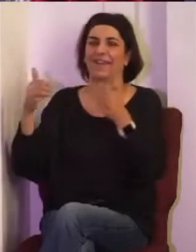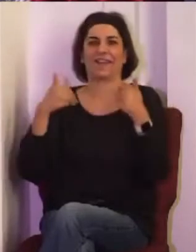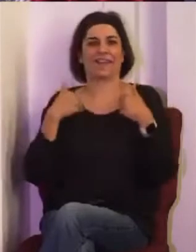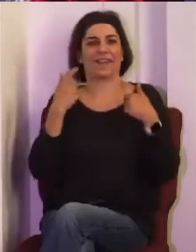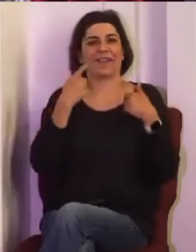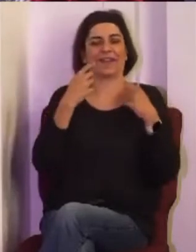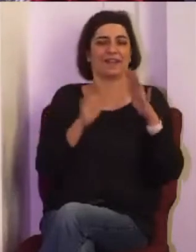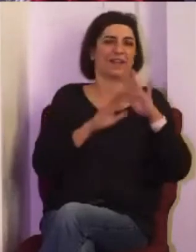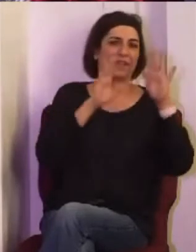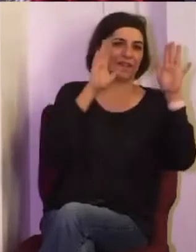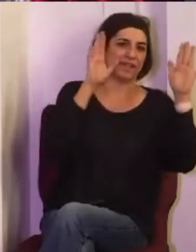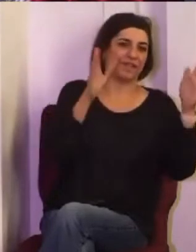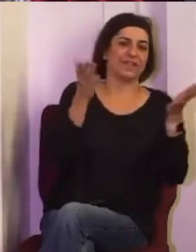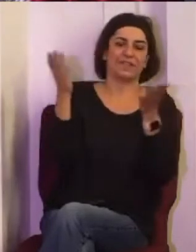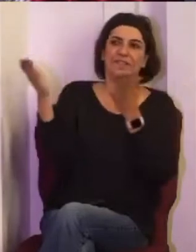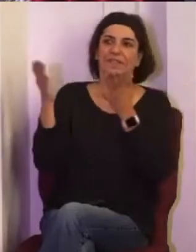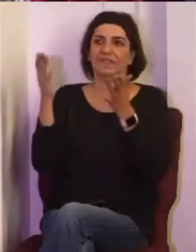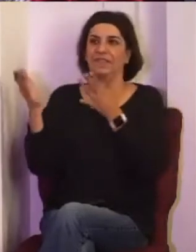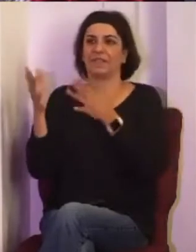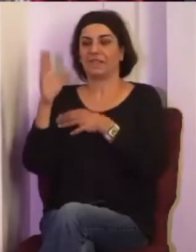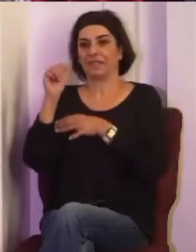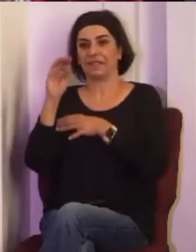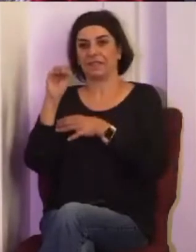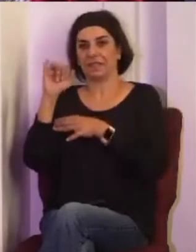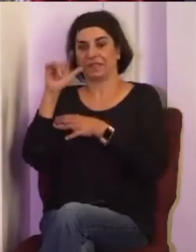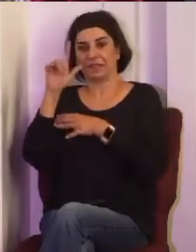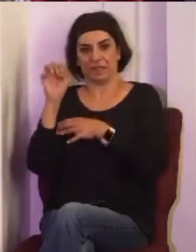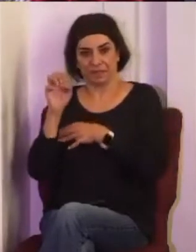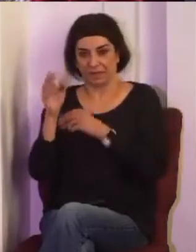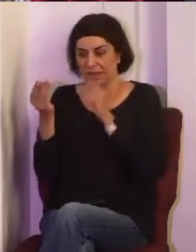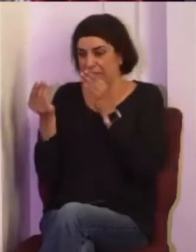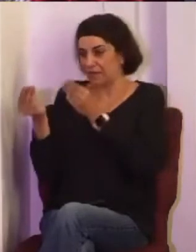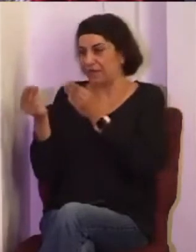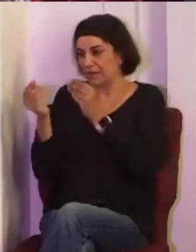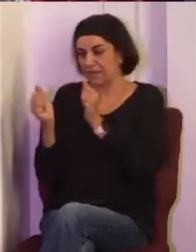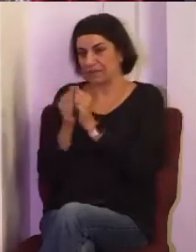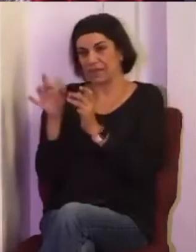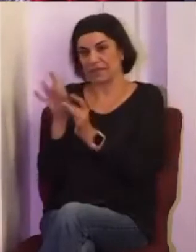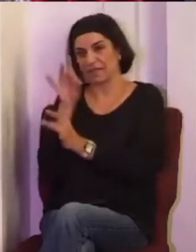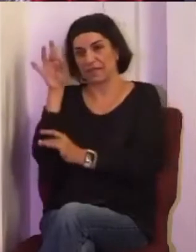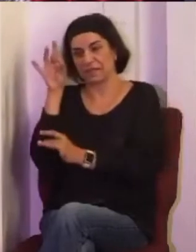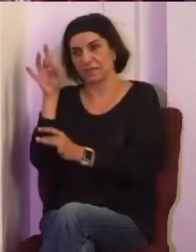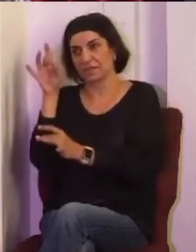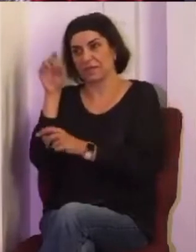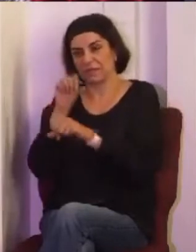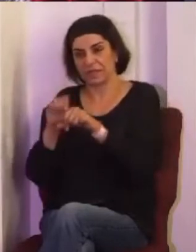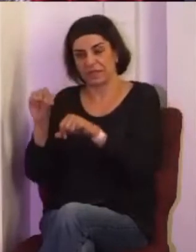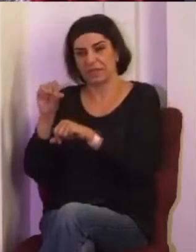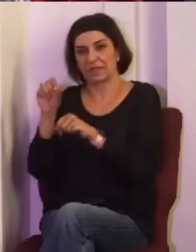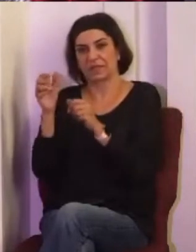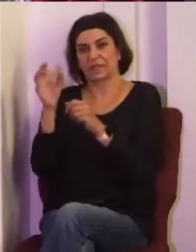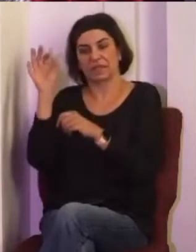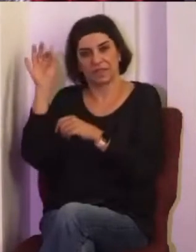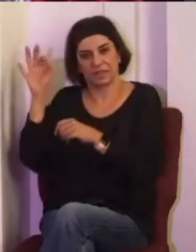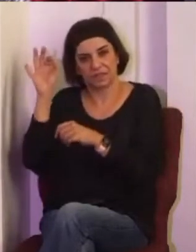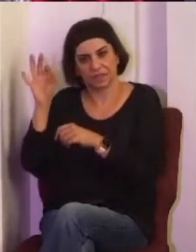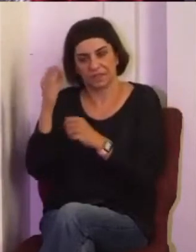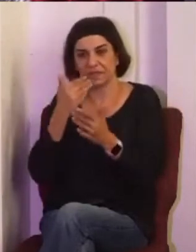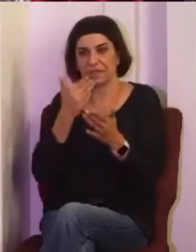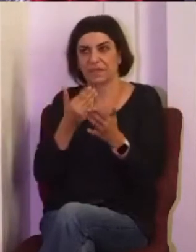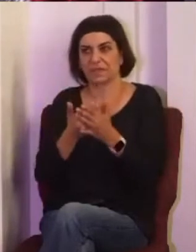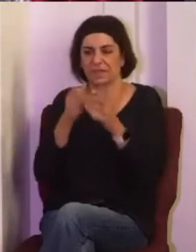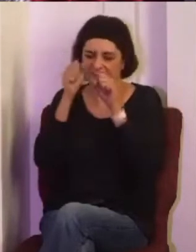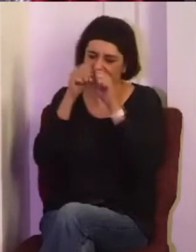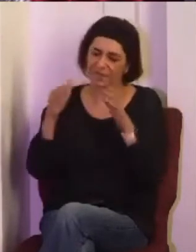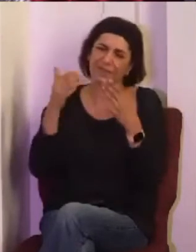wonderful service, and Camille had fed us with a spiritual anointing, and that sermon was so good and such a blessing. Thank